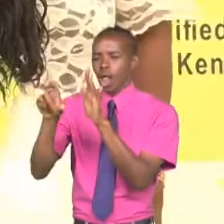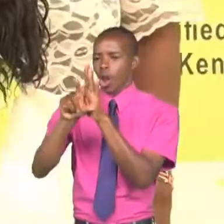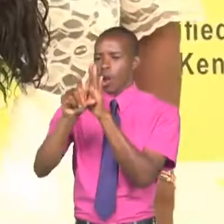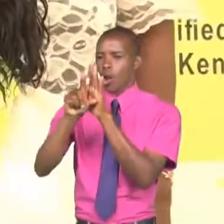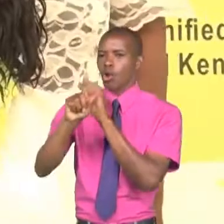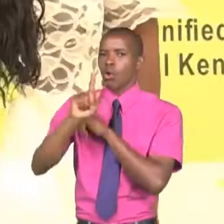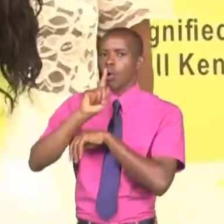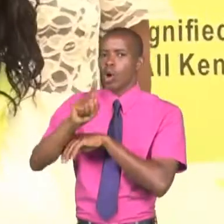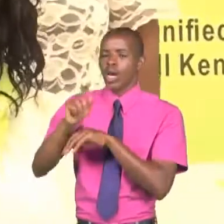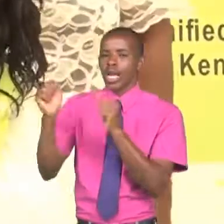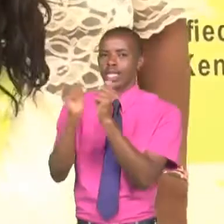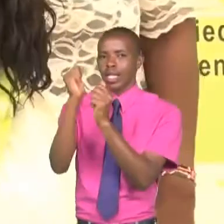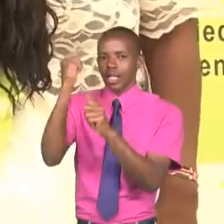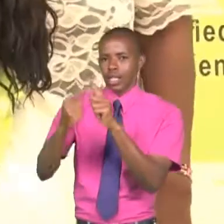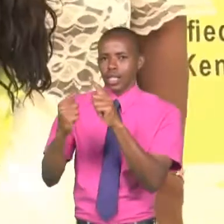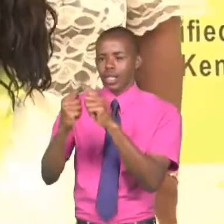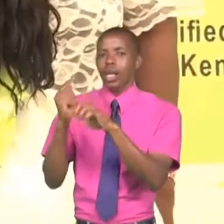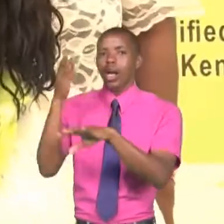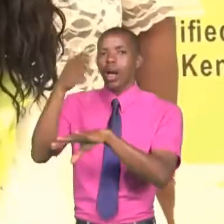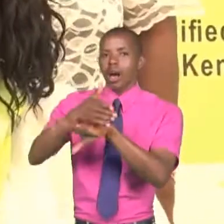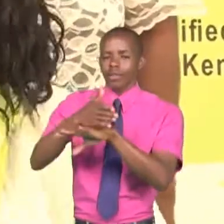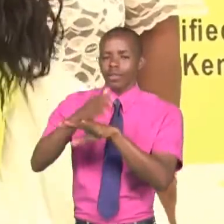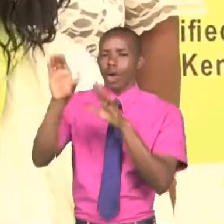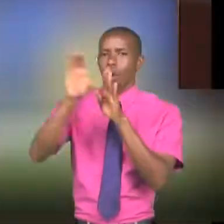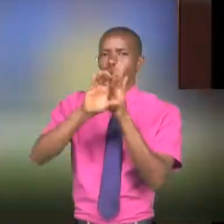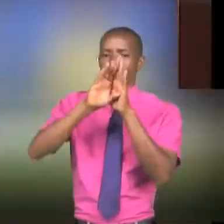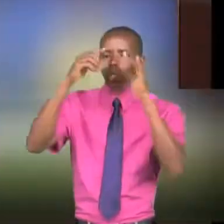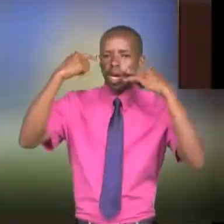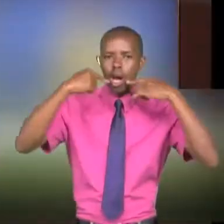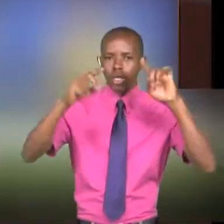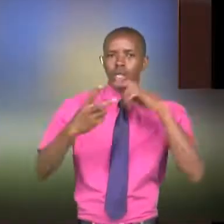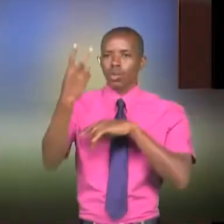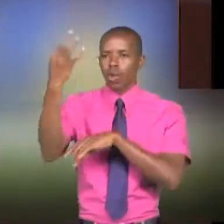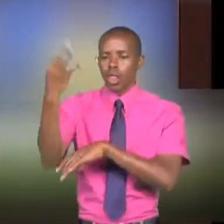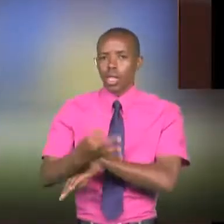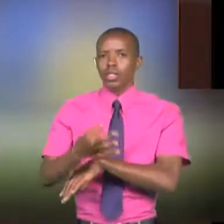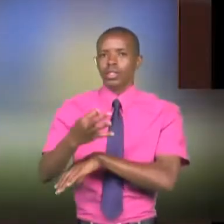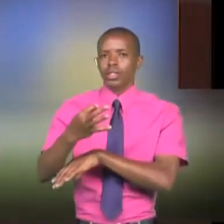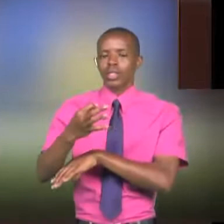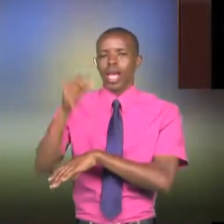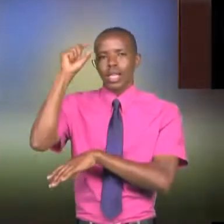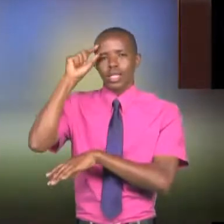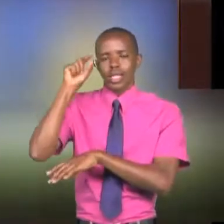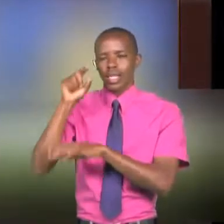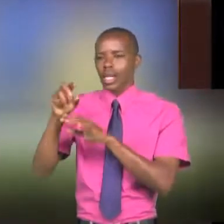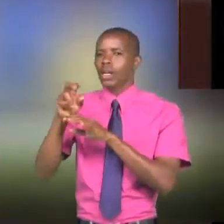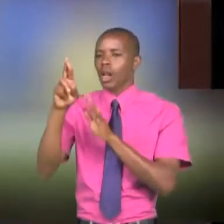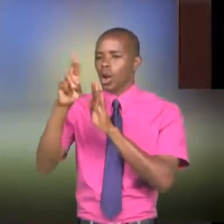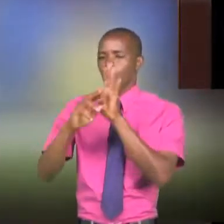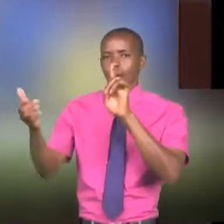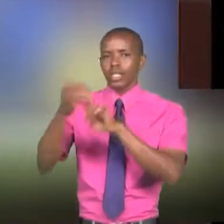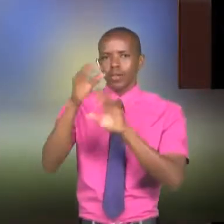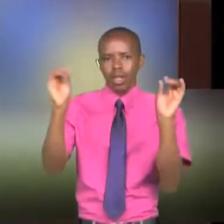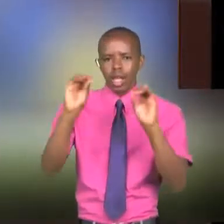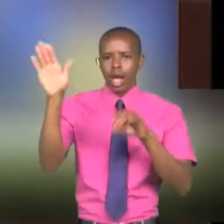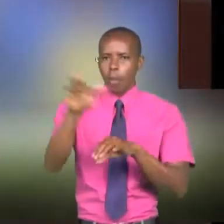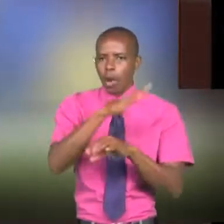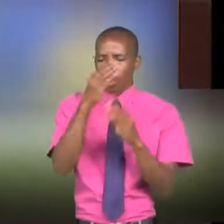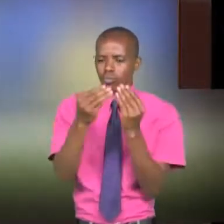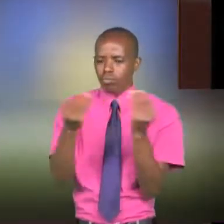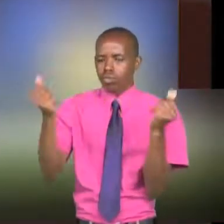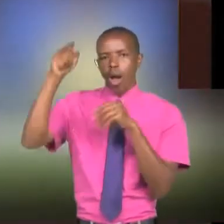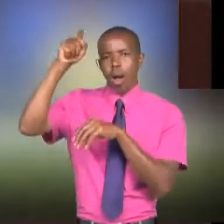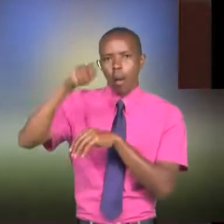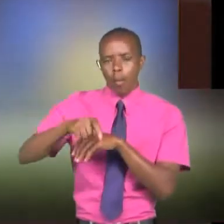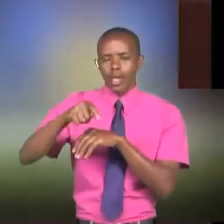10 years after the promulgation of the Constitution, if the two-thirds gender rule is not achieved, then Parliament should be disbanded, a move